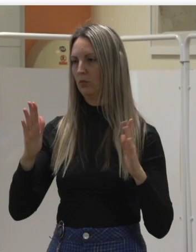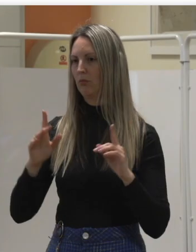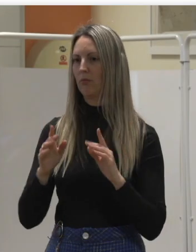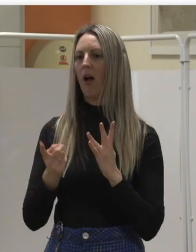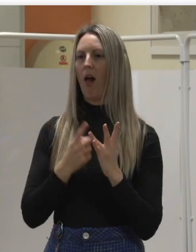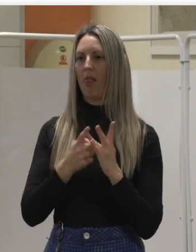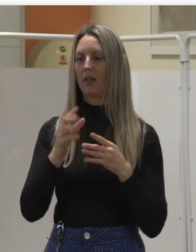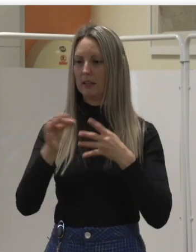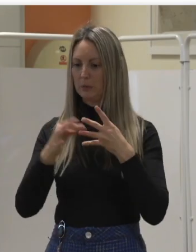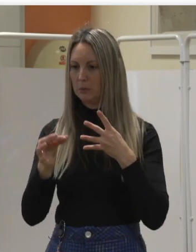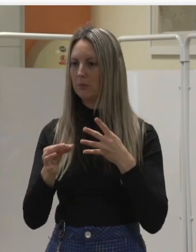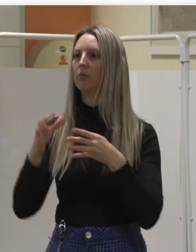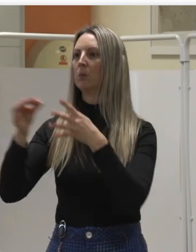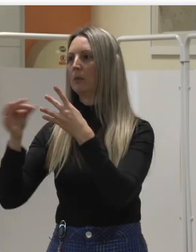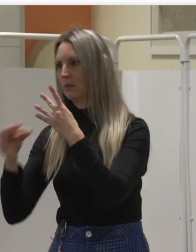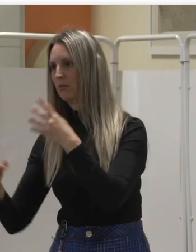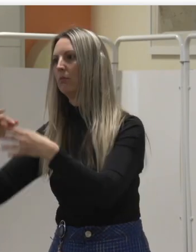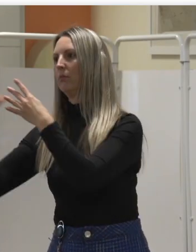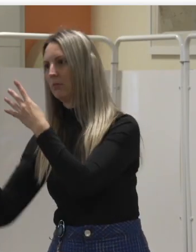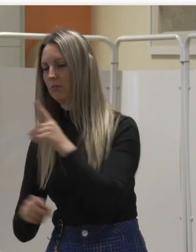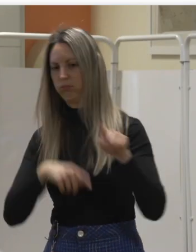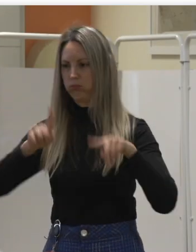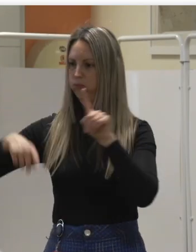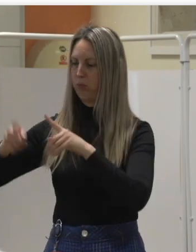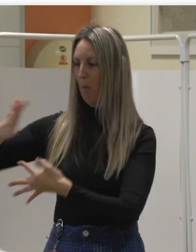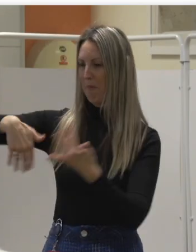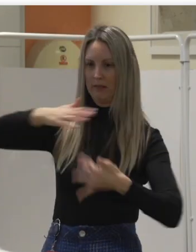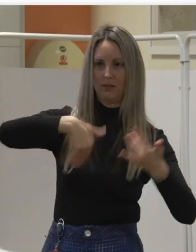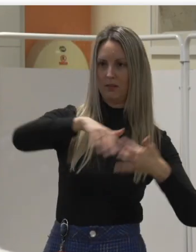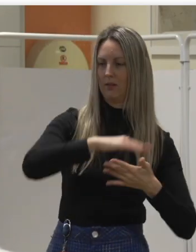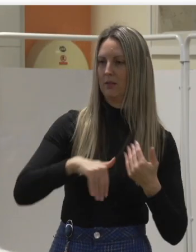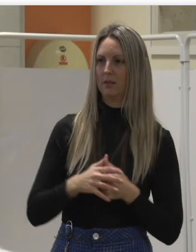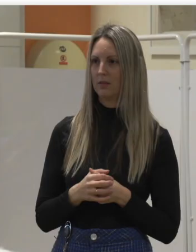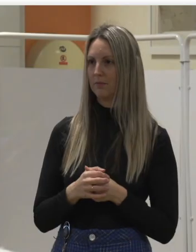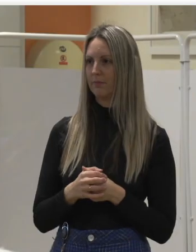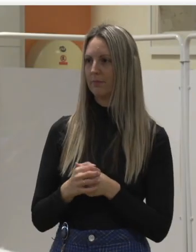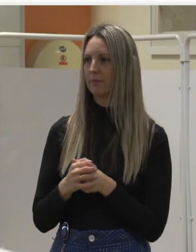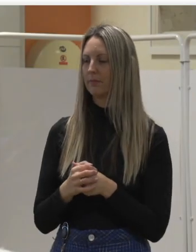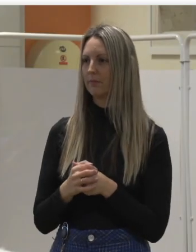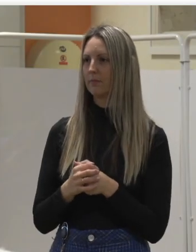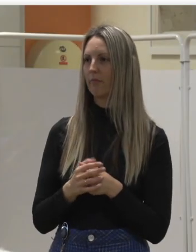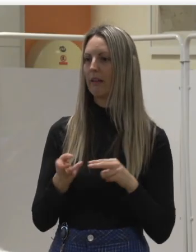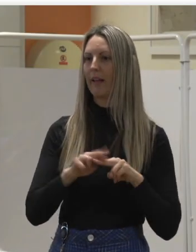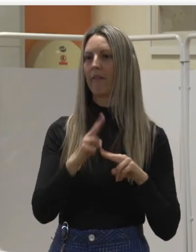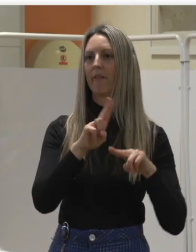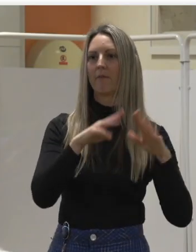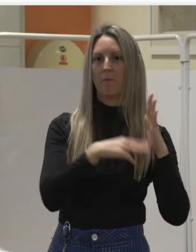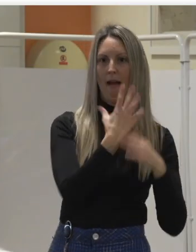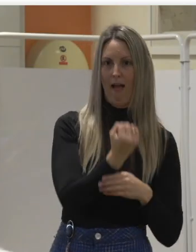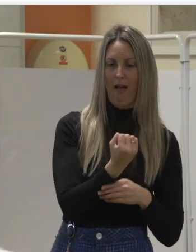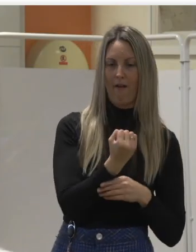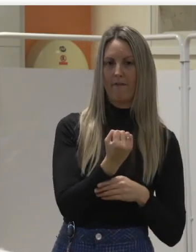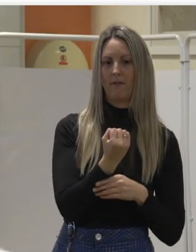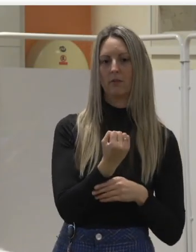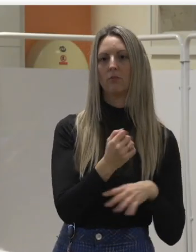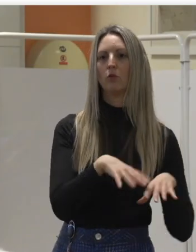that spectrum disorder in various different types. And also they may move from one end of the spectrum to the other end during